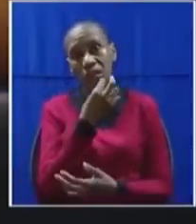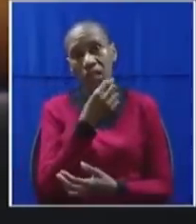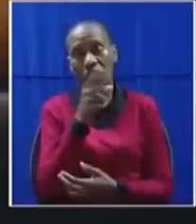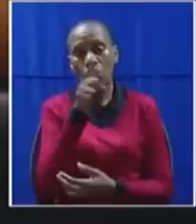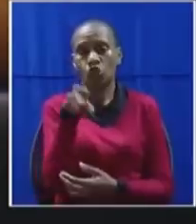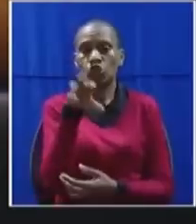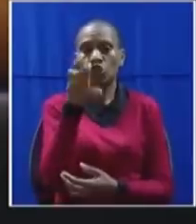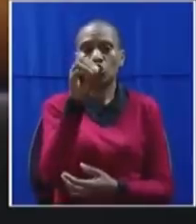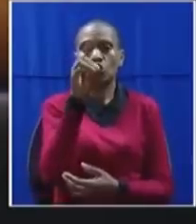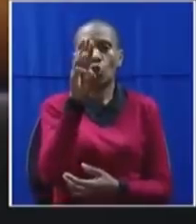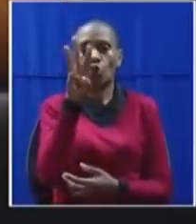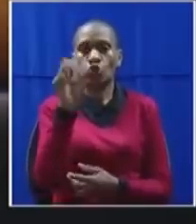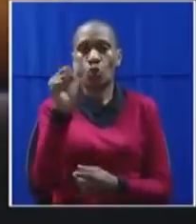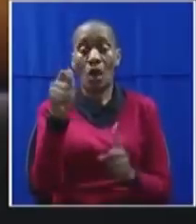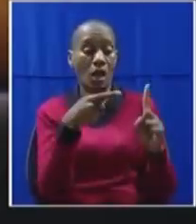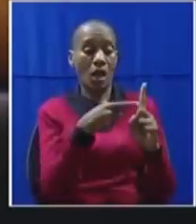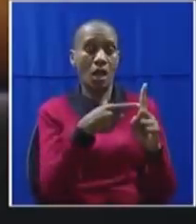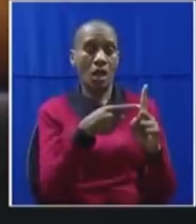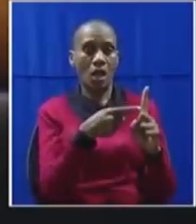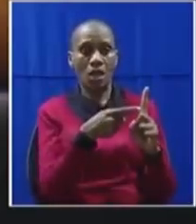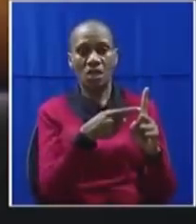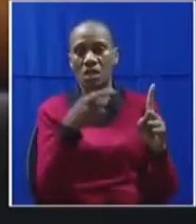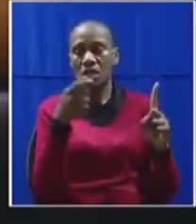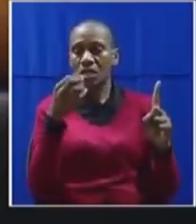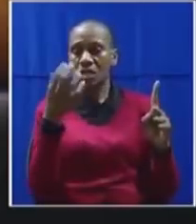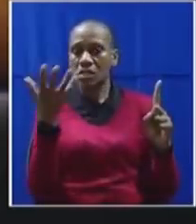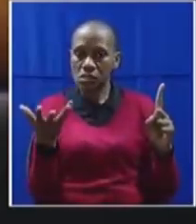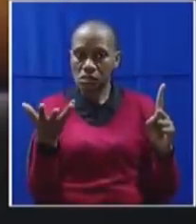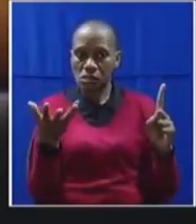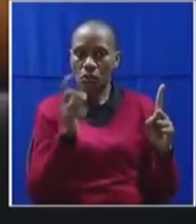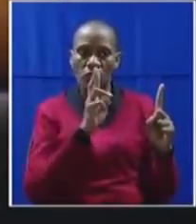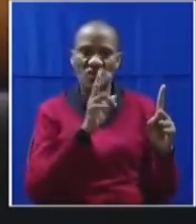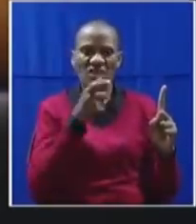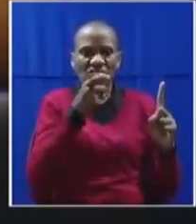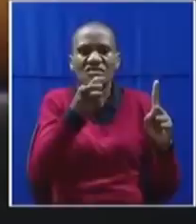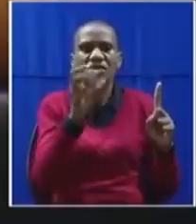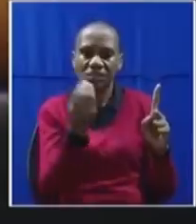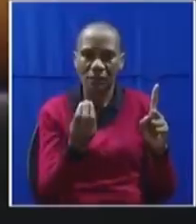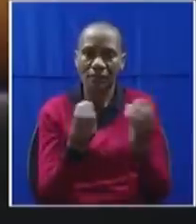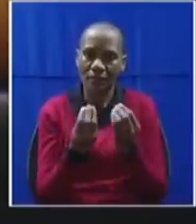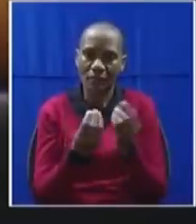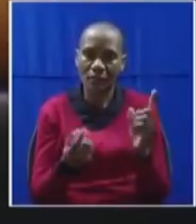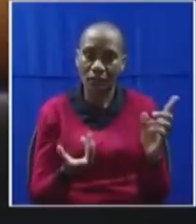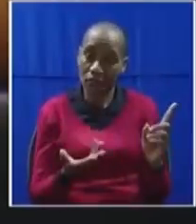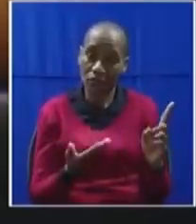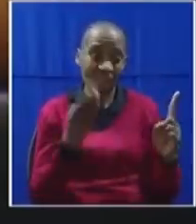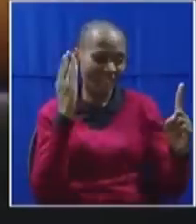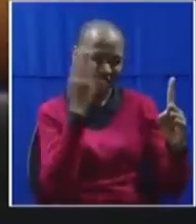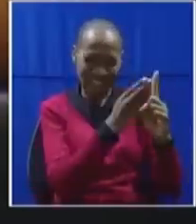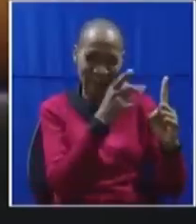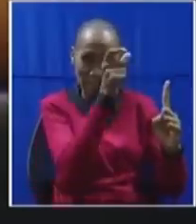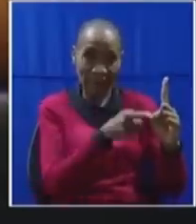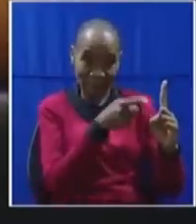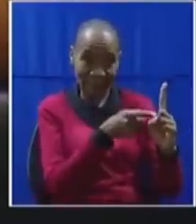Zodwa or so-and-so is this, that it is ruled unparliamentary. That is why I just wanted